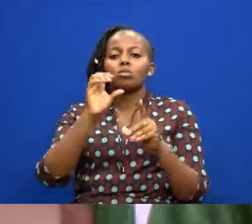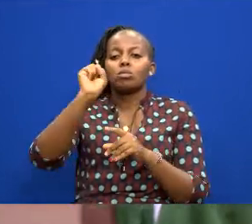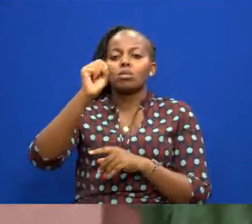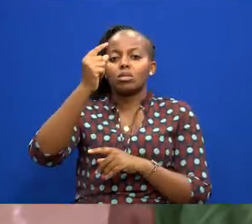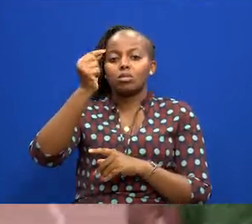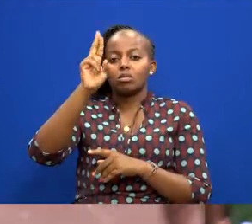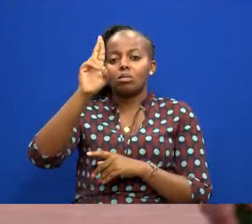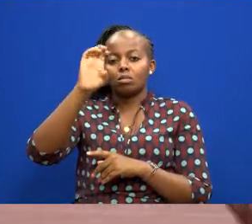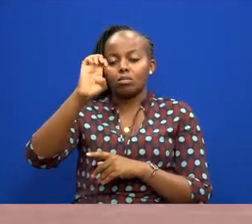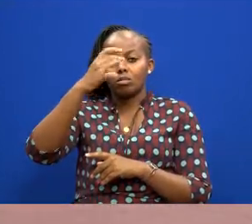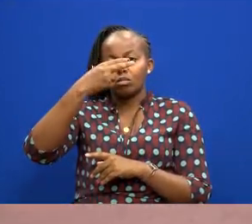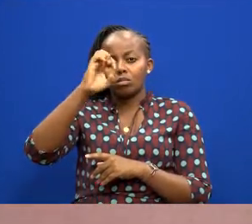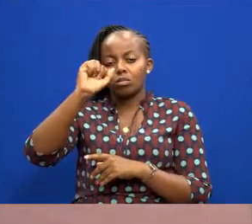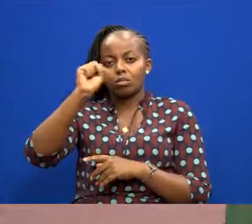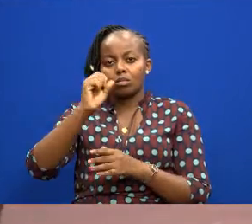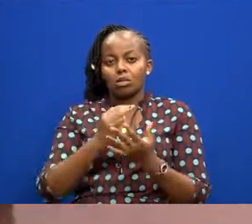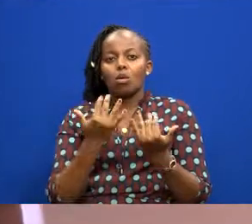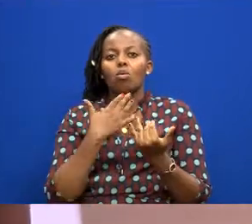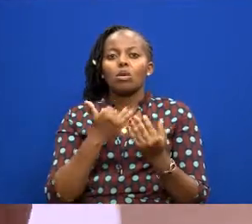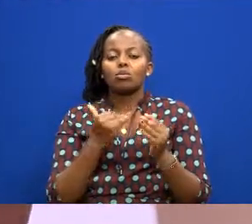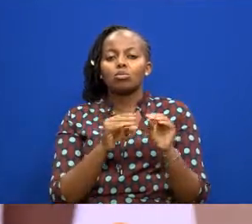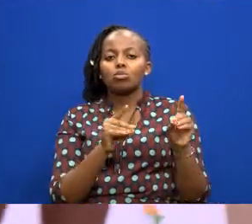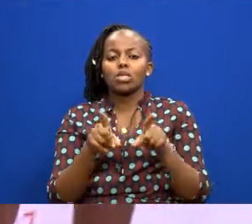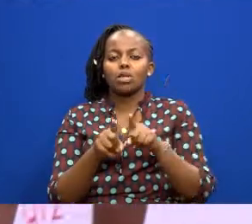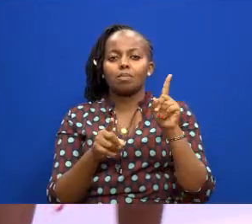stretches, tuanze fungua mguu.